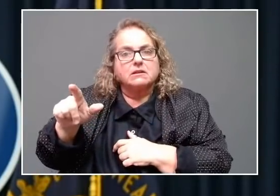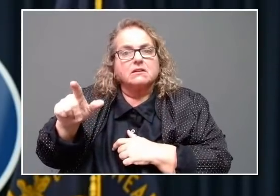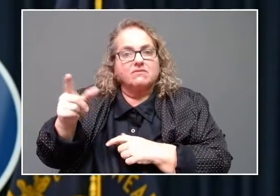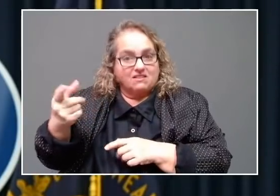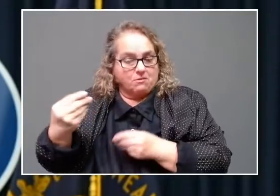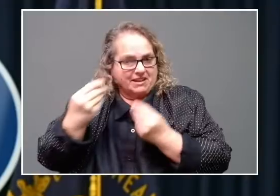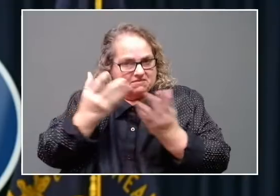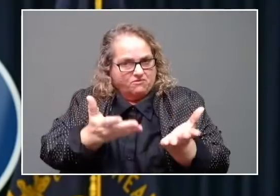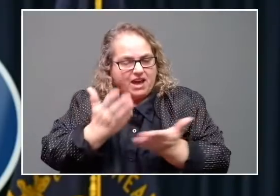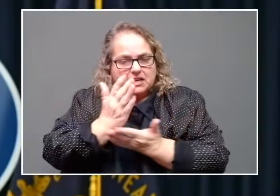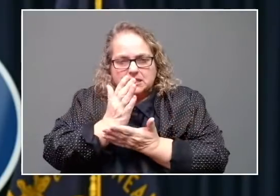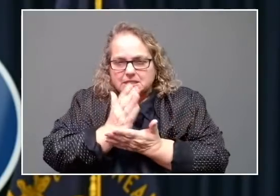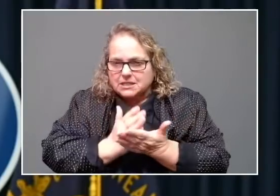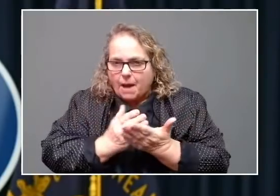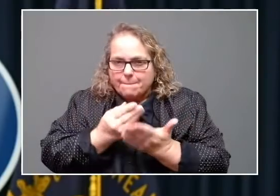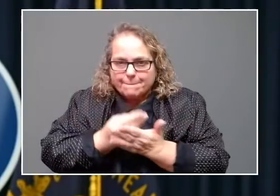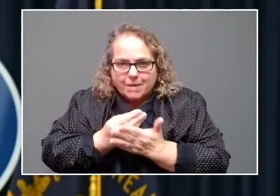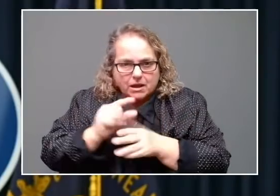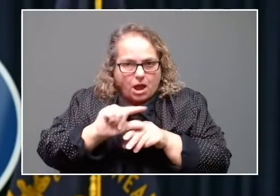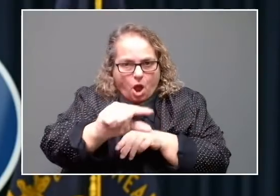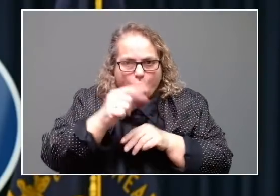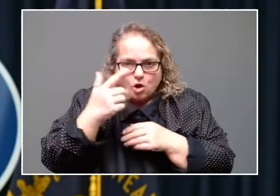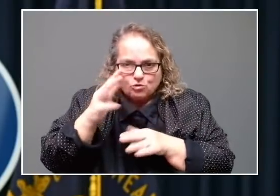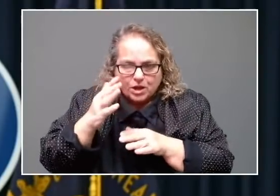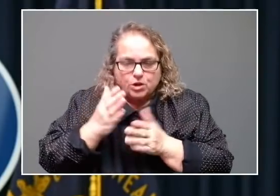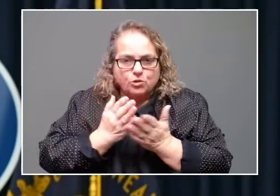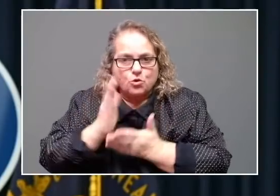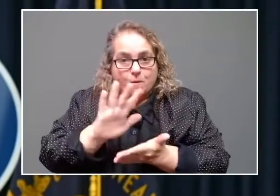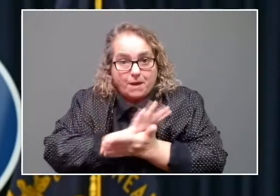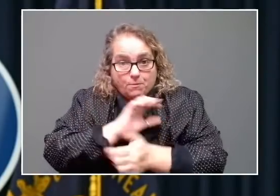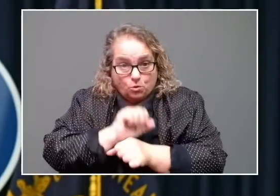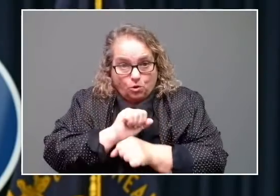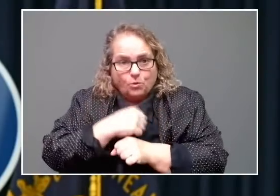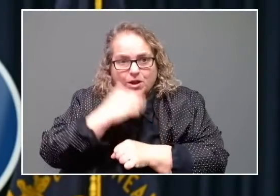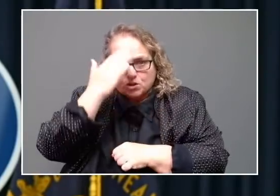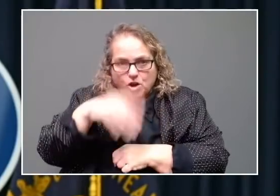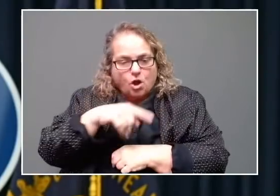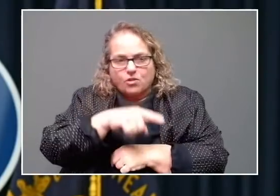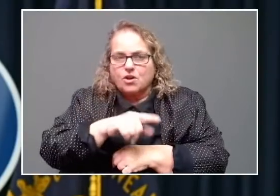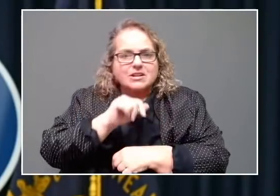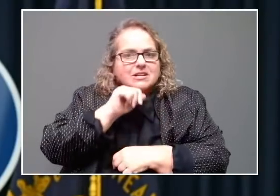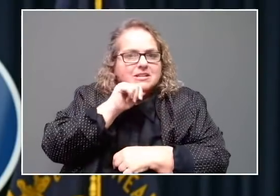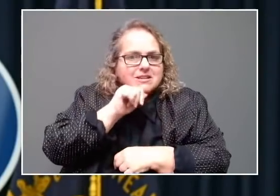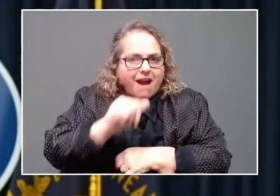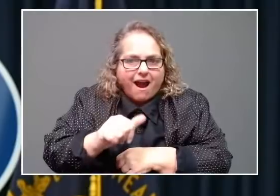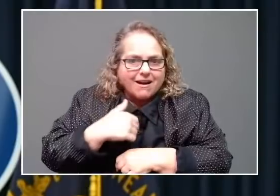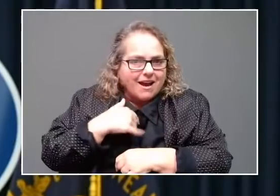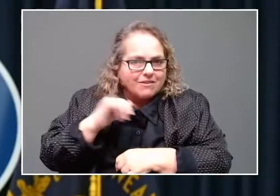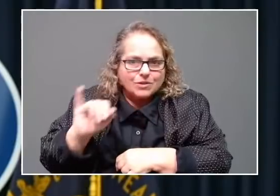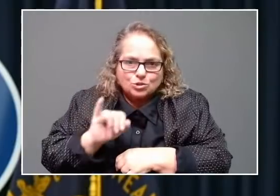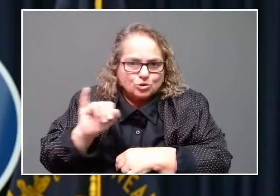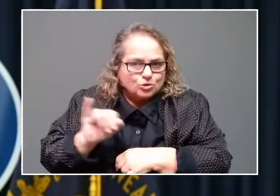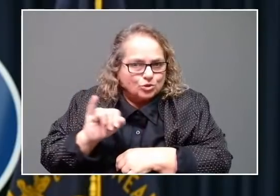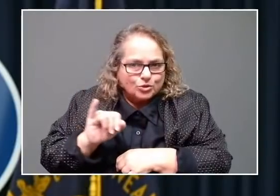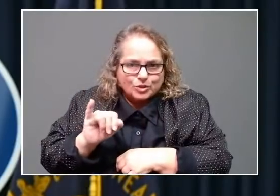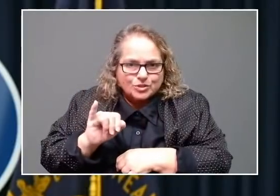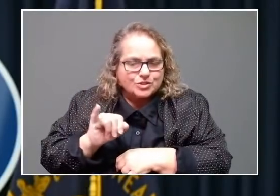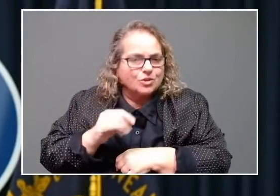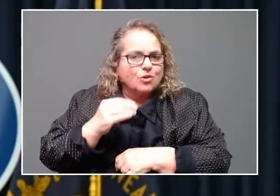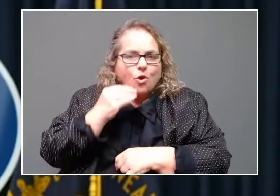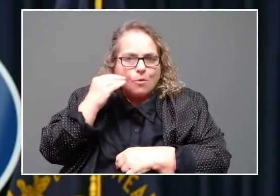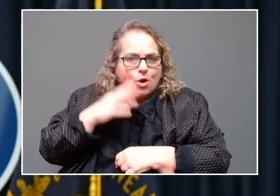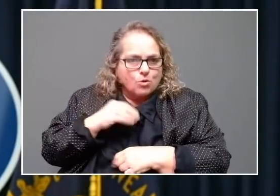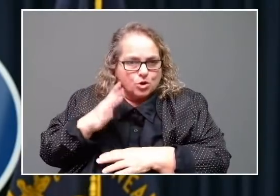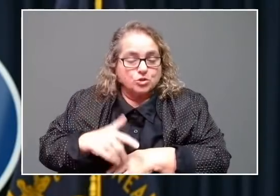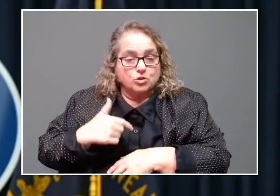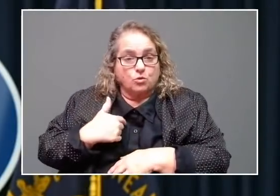an award, and we know through their paperwork that they're uninsured homeowners or renters. We expect the payments going out in the